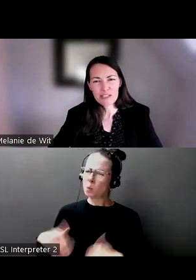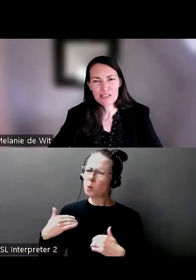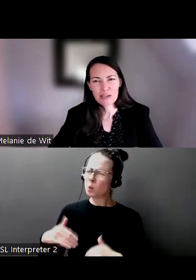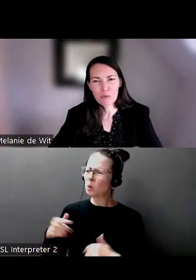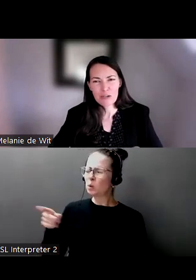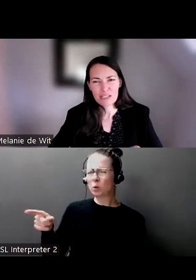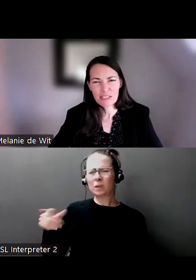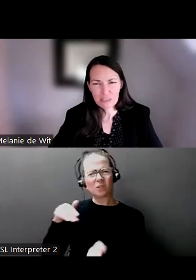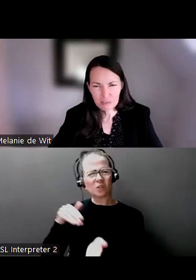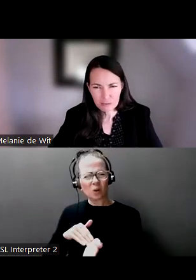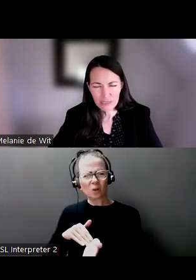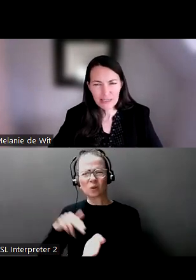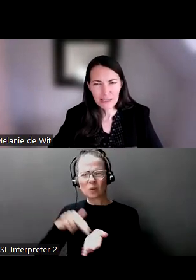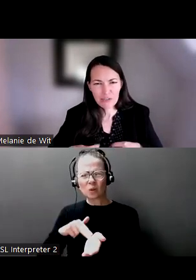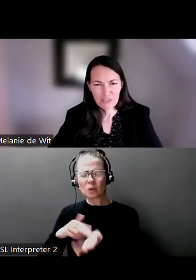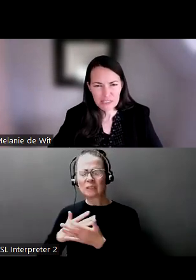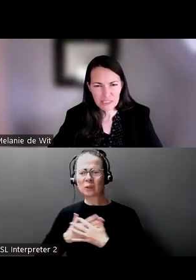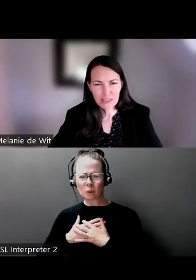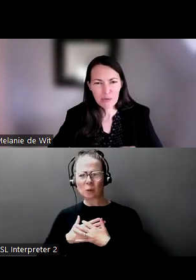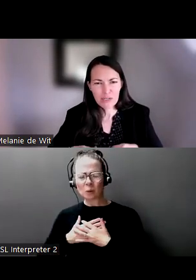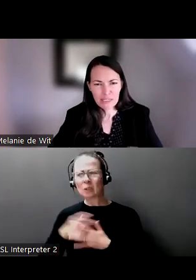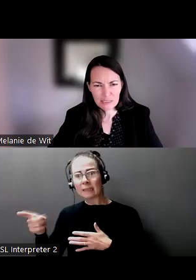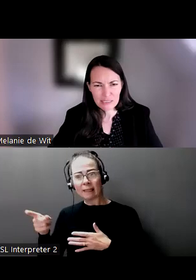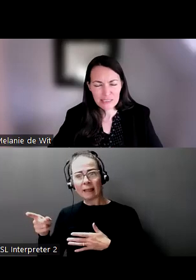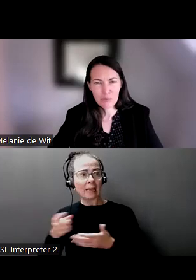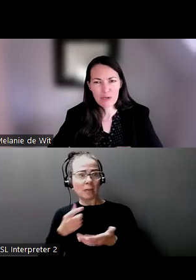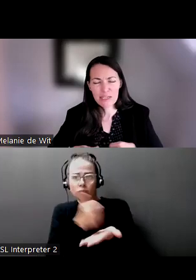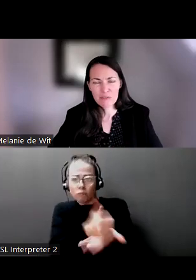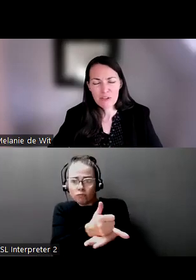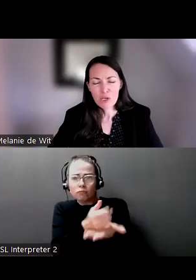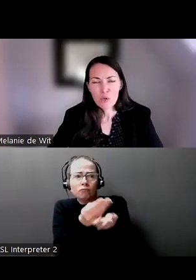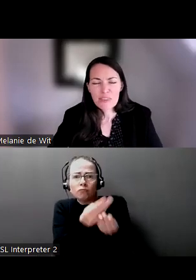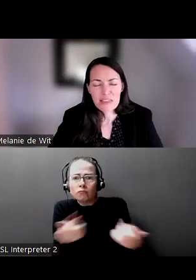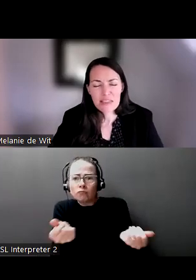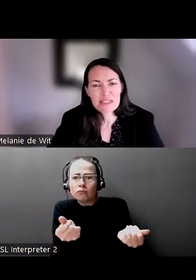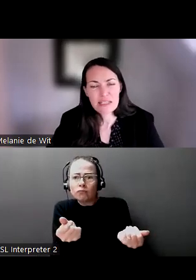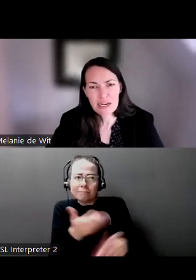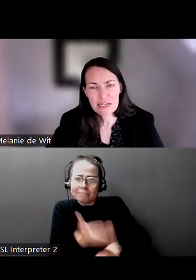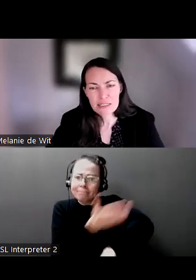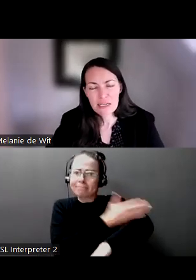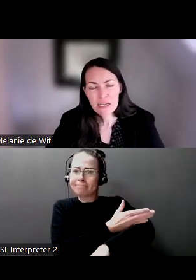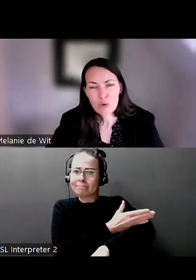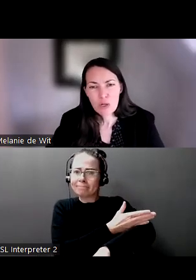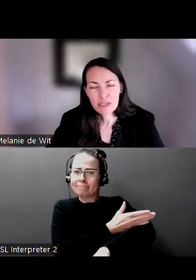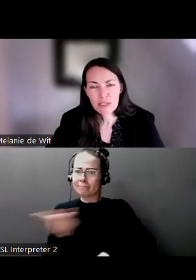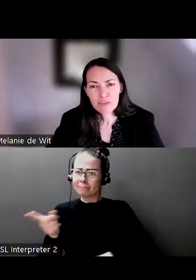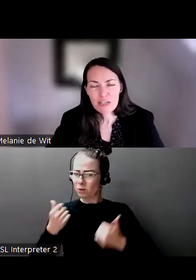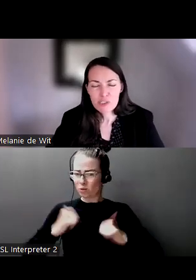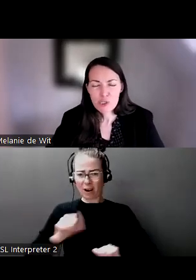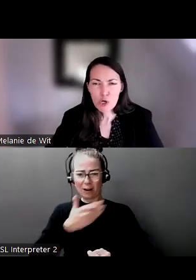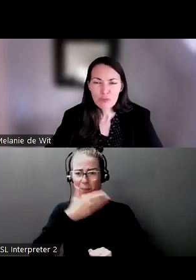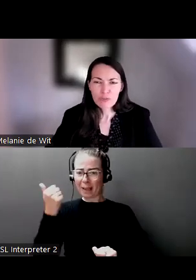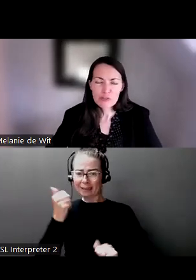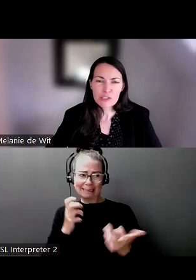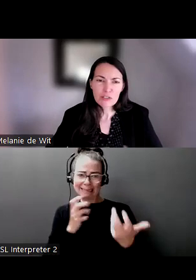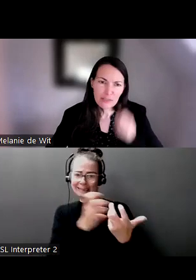providers because they want to heal, right? They want to fix it. They want to heal it. They want to give what they think is the highest quality of life.